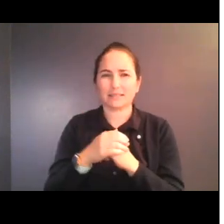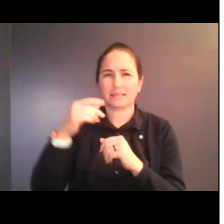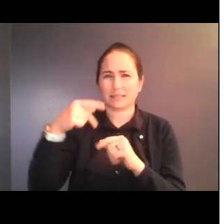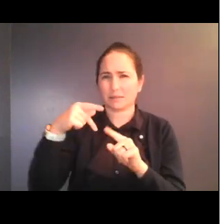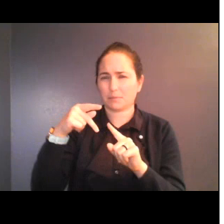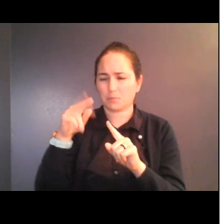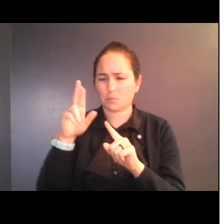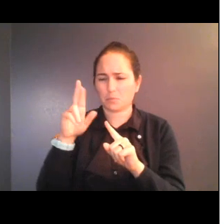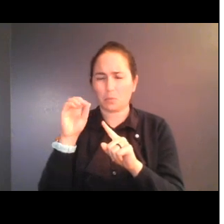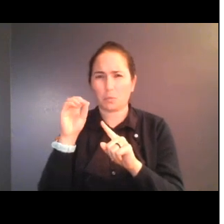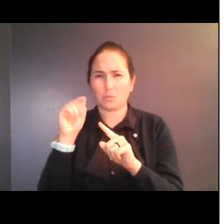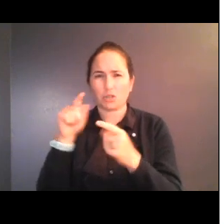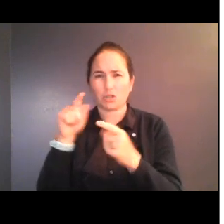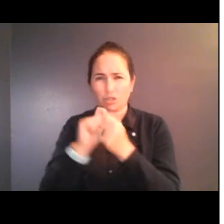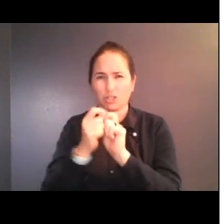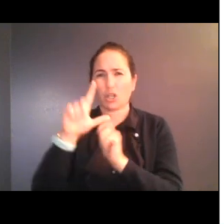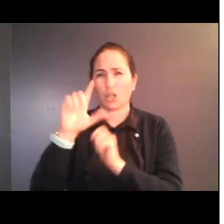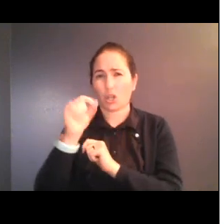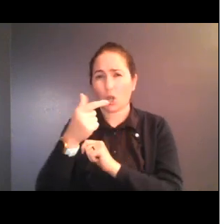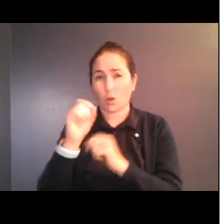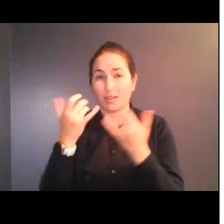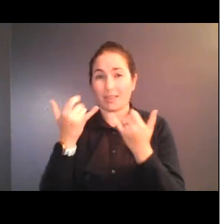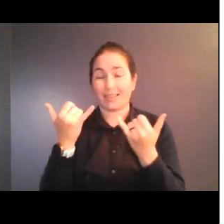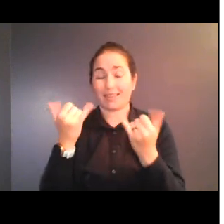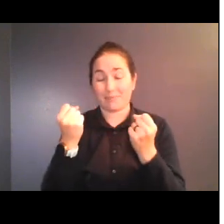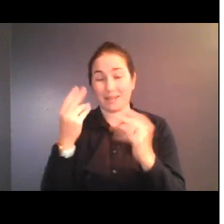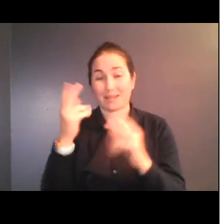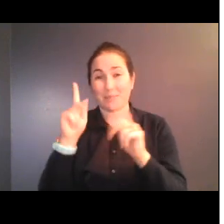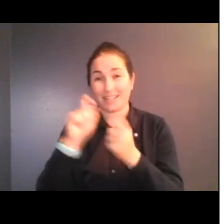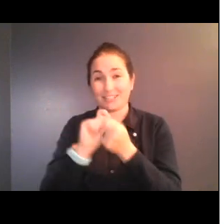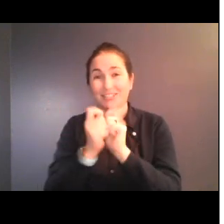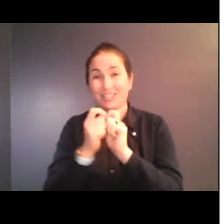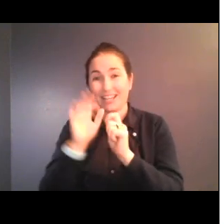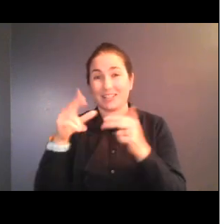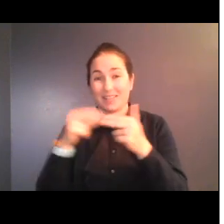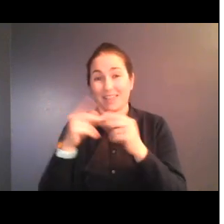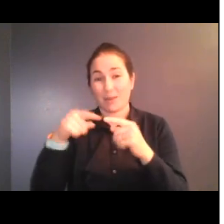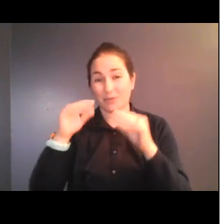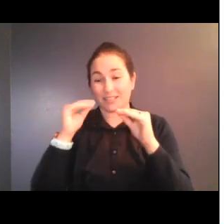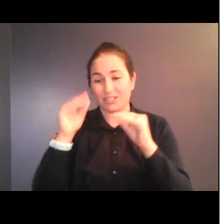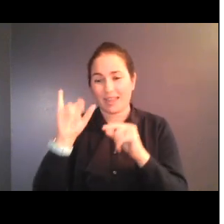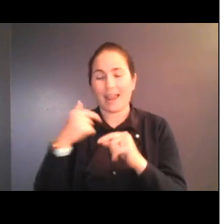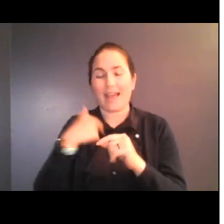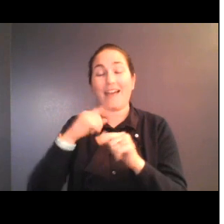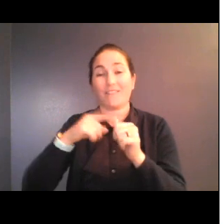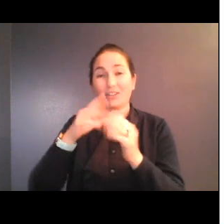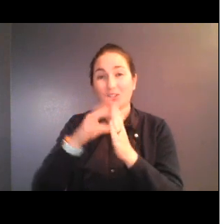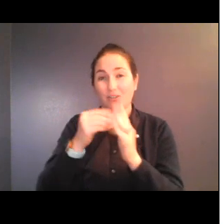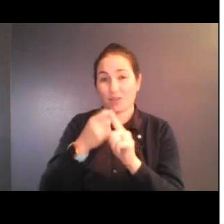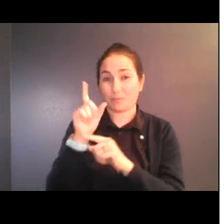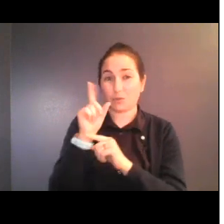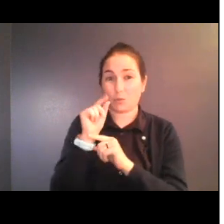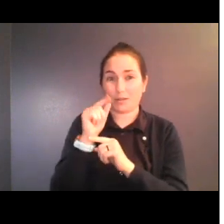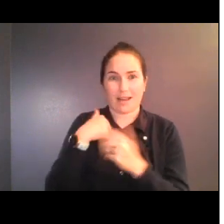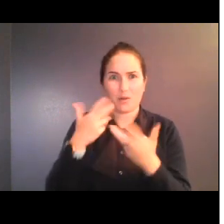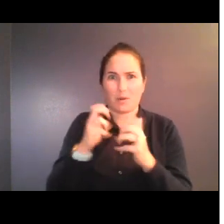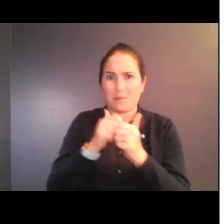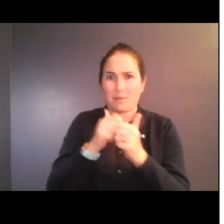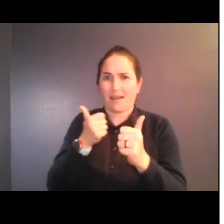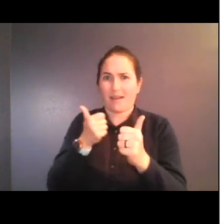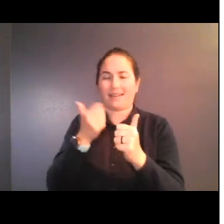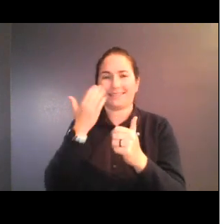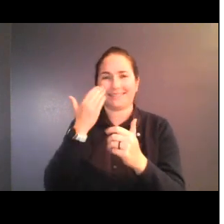the other day, and lots of people had to update their slides because they were teaching Pratt. I first learned about that from Twitter, and I didn't want to be behind the curve